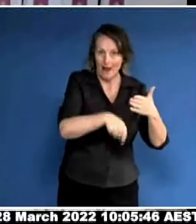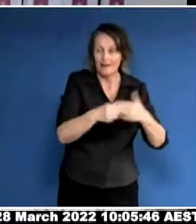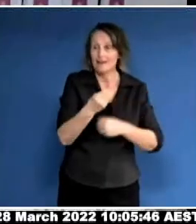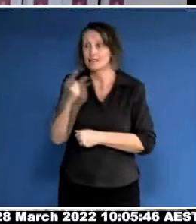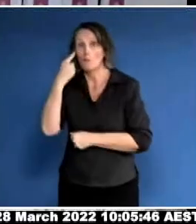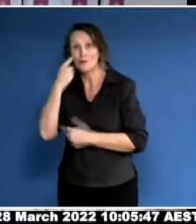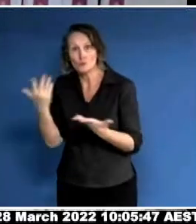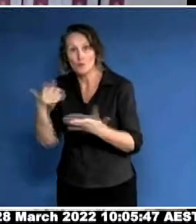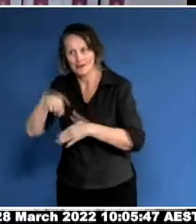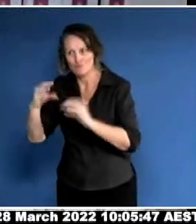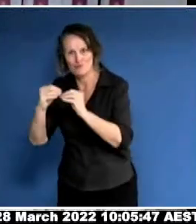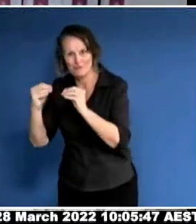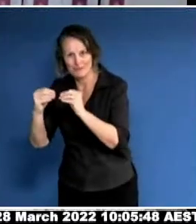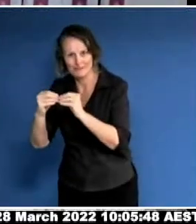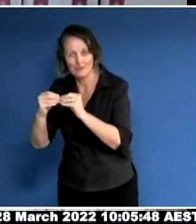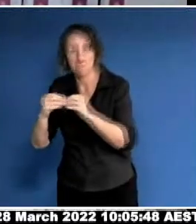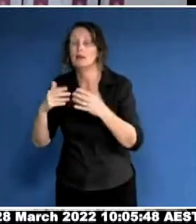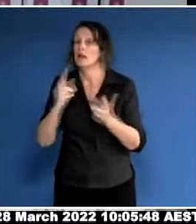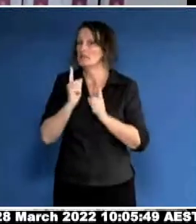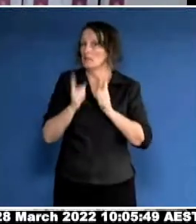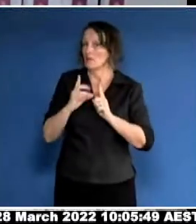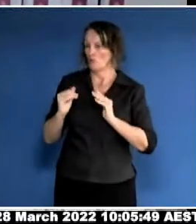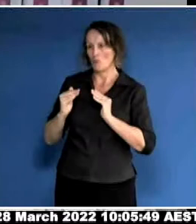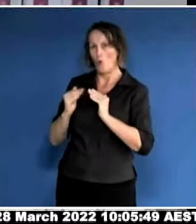room, or in some cases remotely.